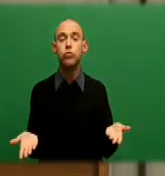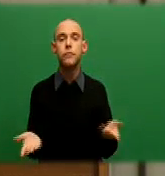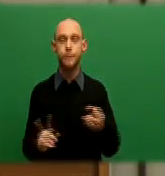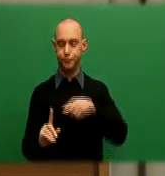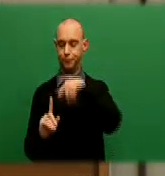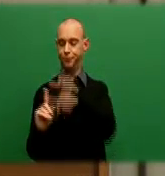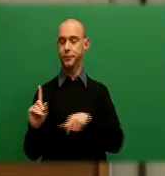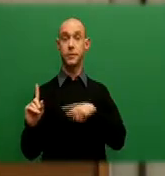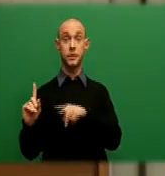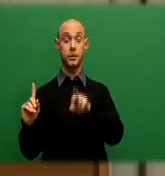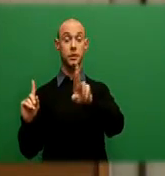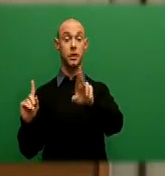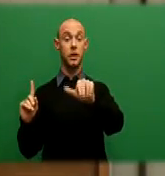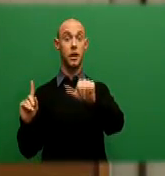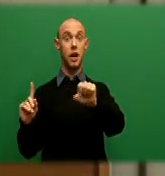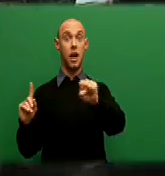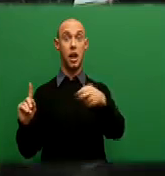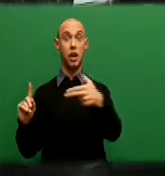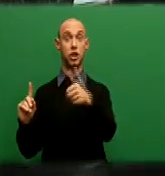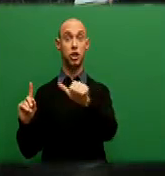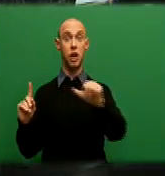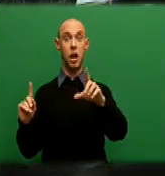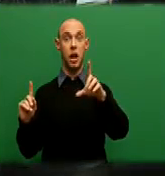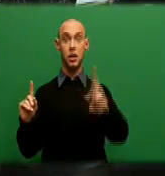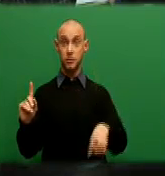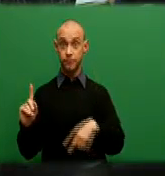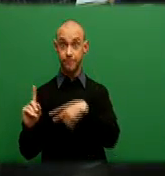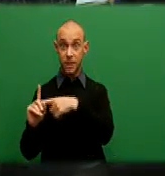Rashad, are we still on a hiking cycle?